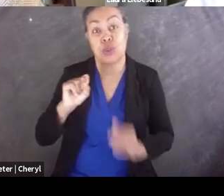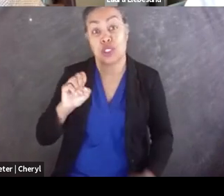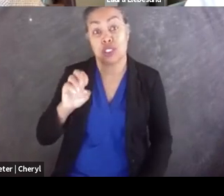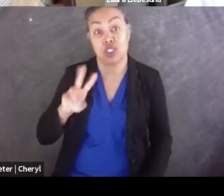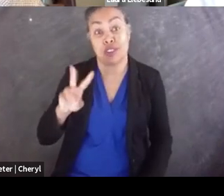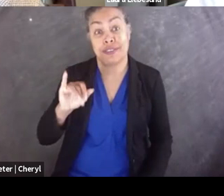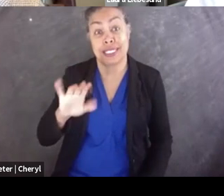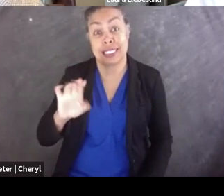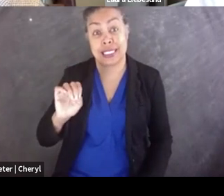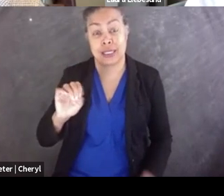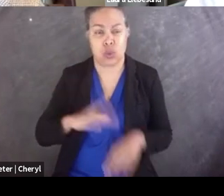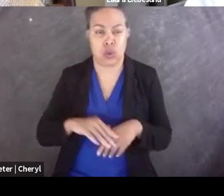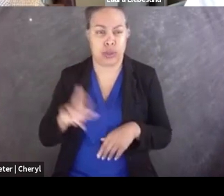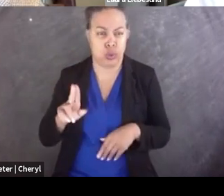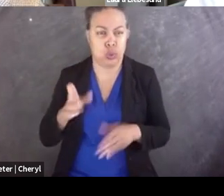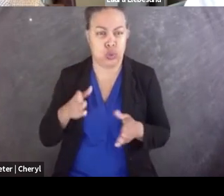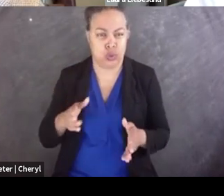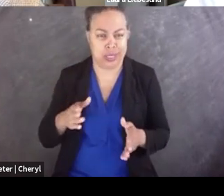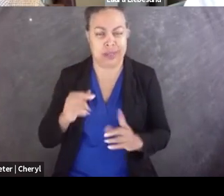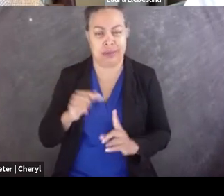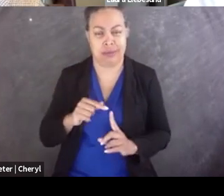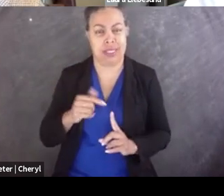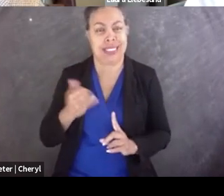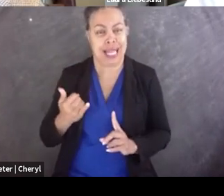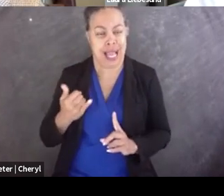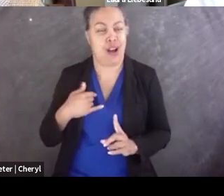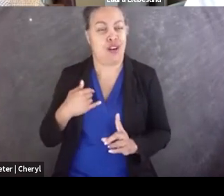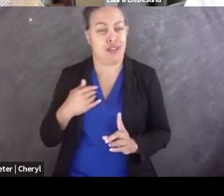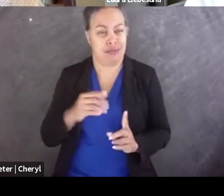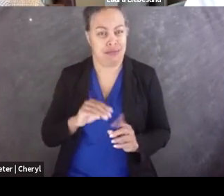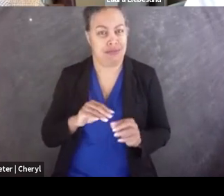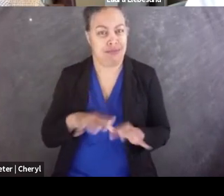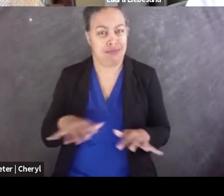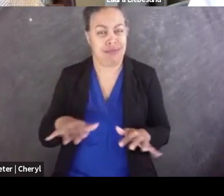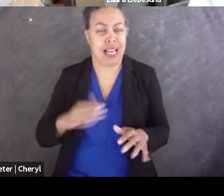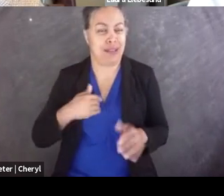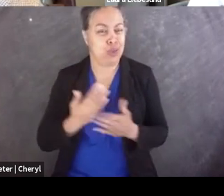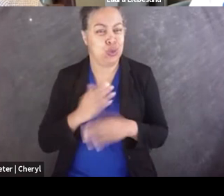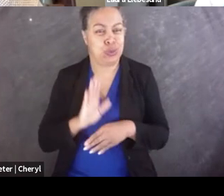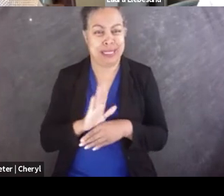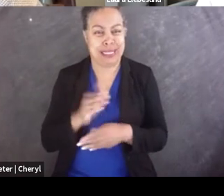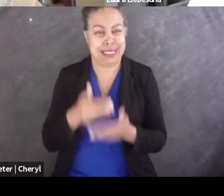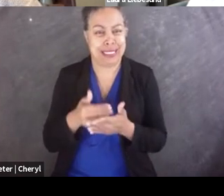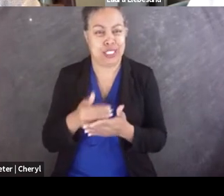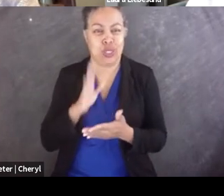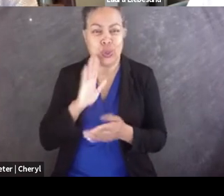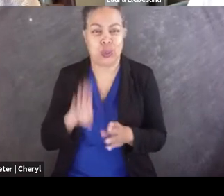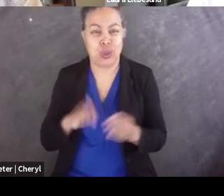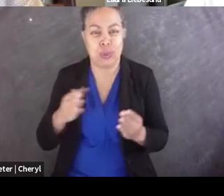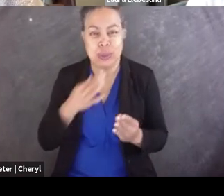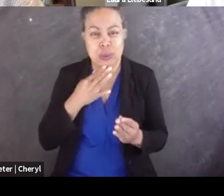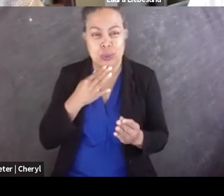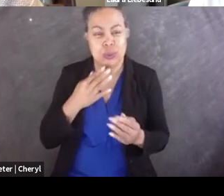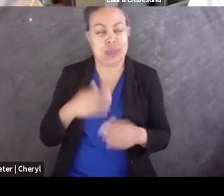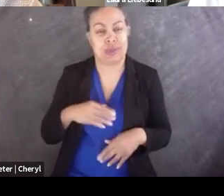900 block of U Street, which now has spawned some new businesses that will be opening in Blagden